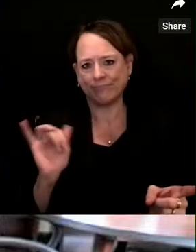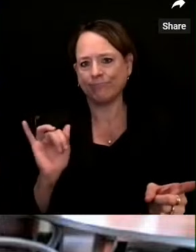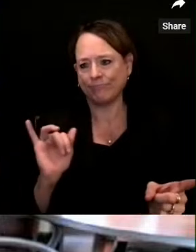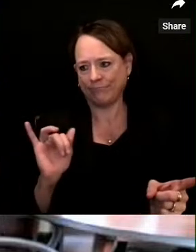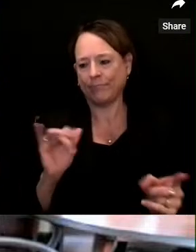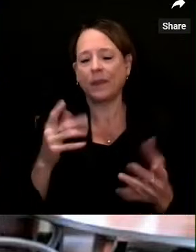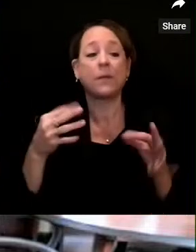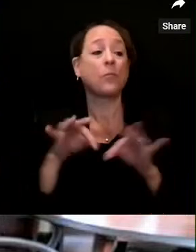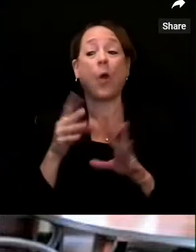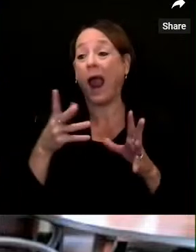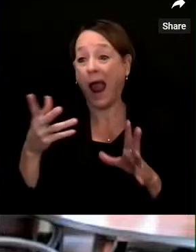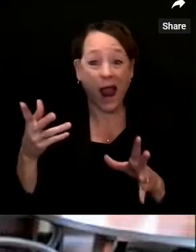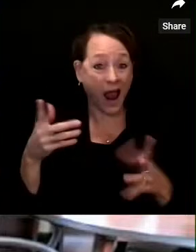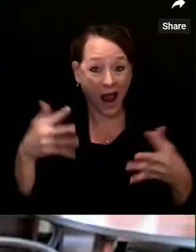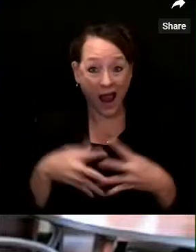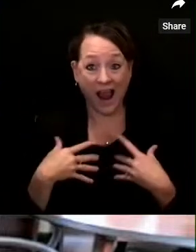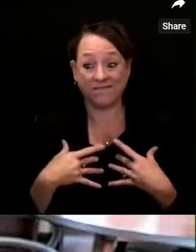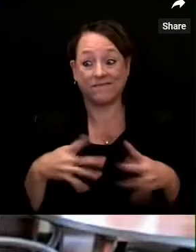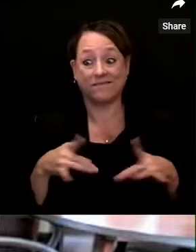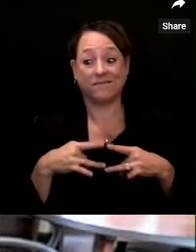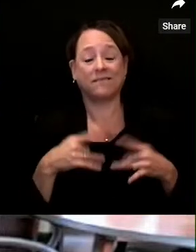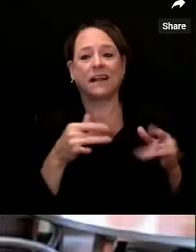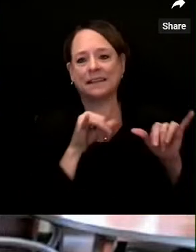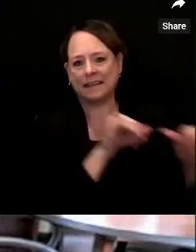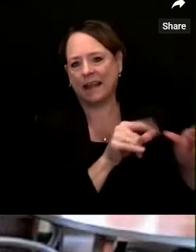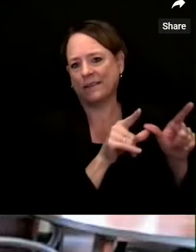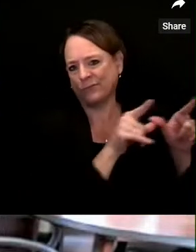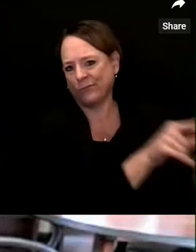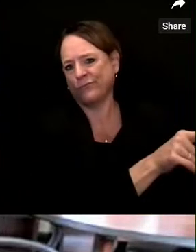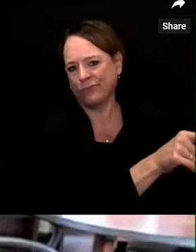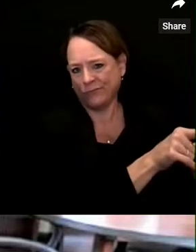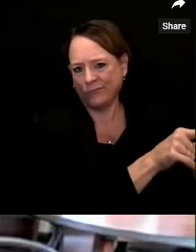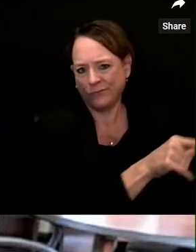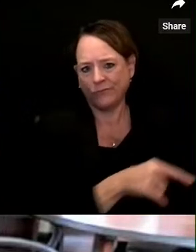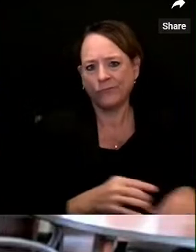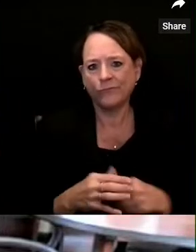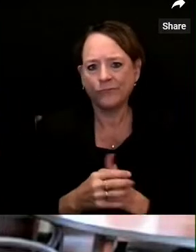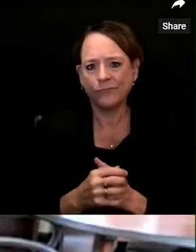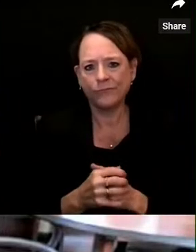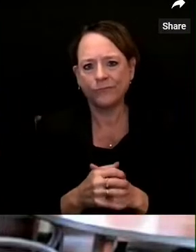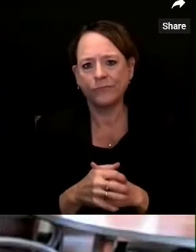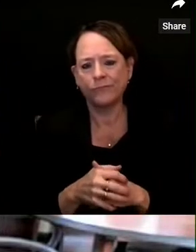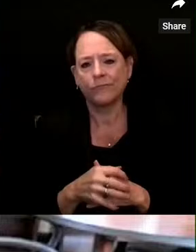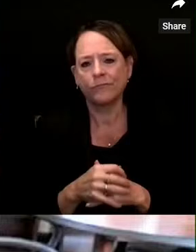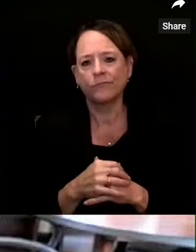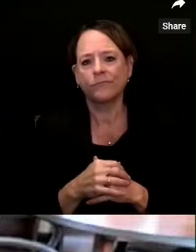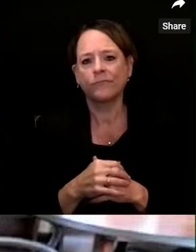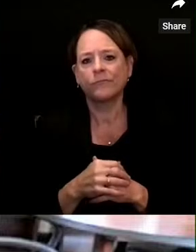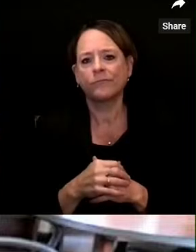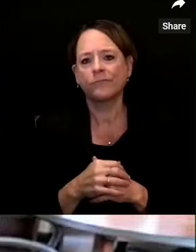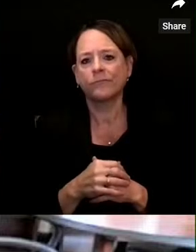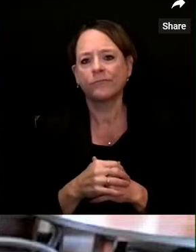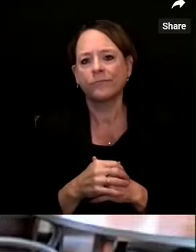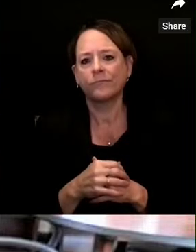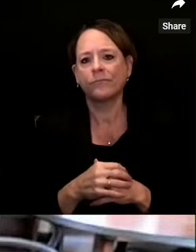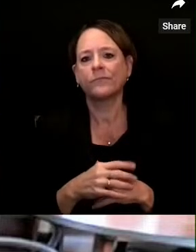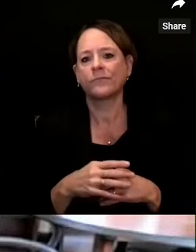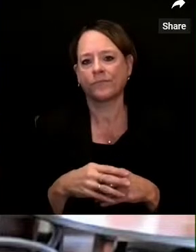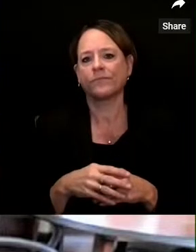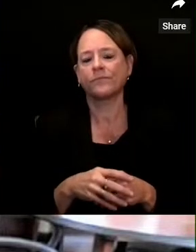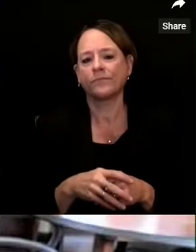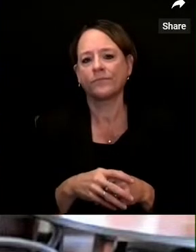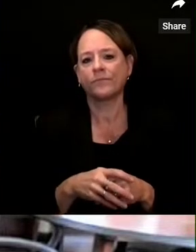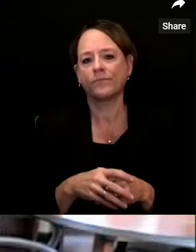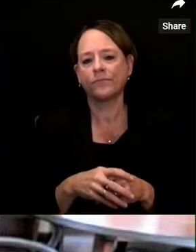quarantine as well. And finally, we know that when students and staff, just like any of us in the workplace, are